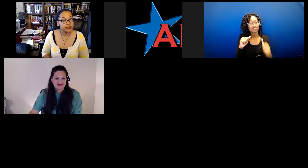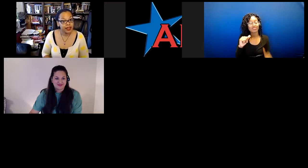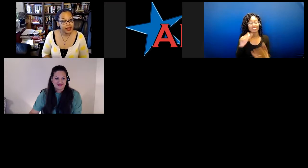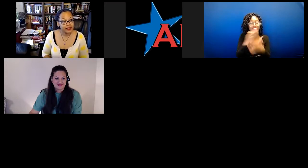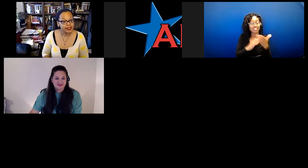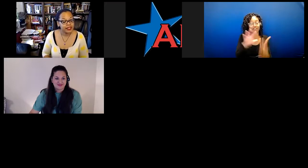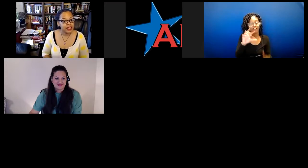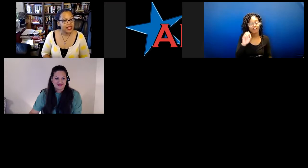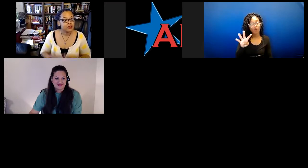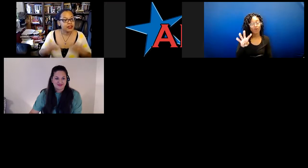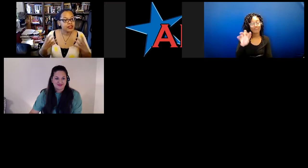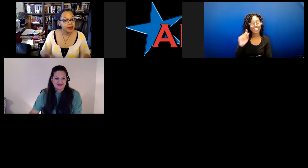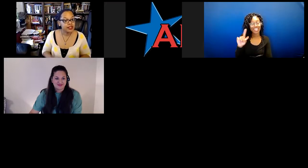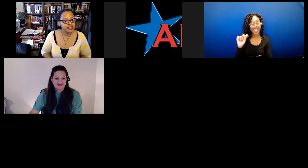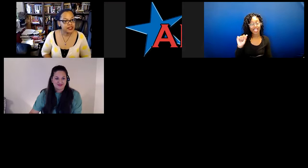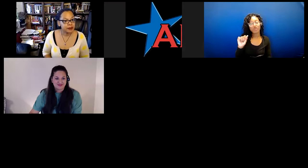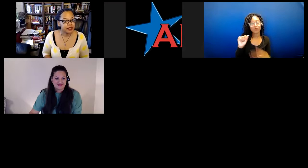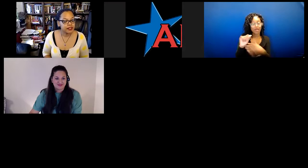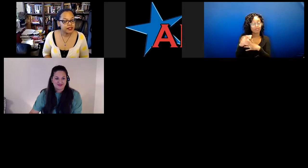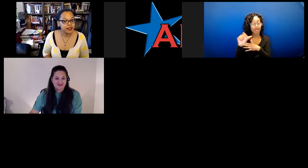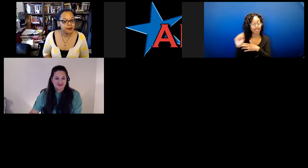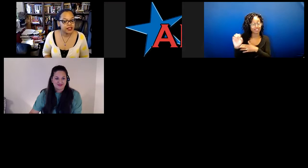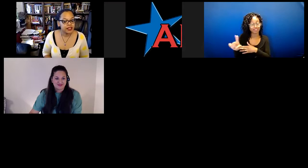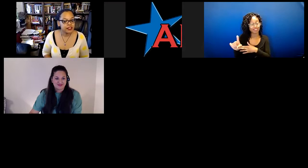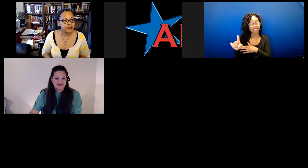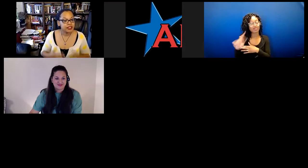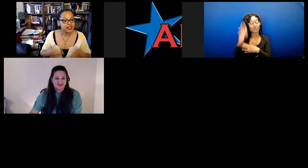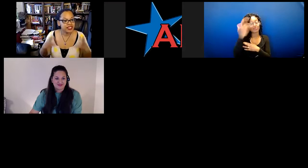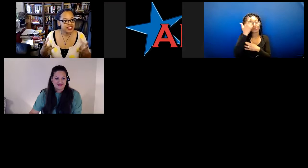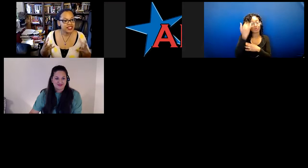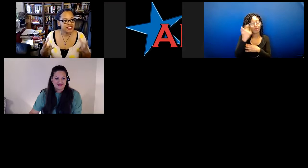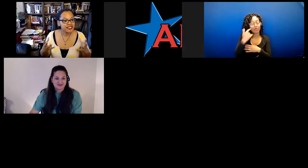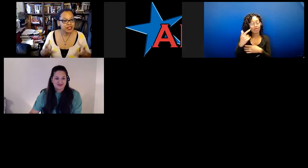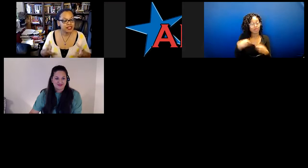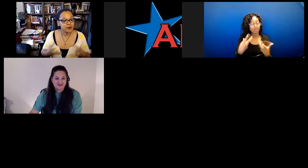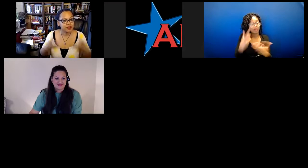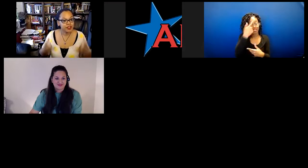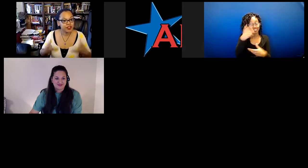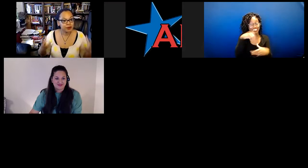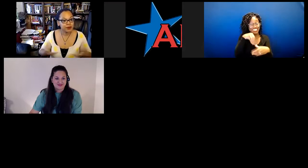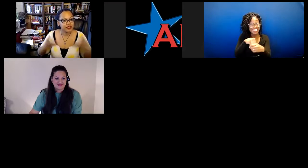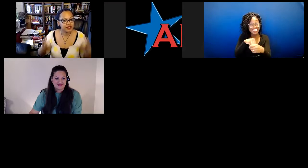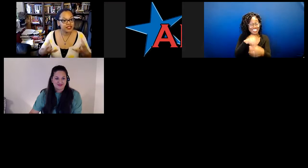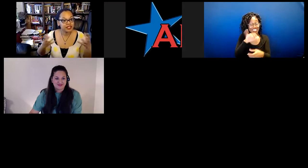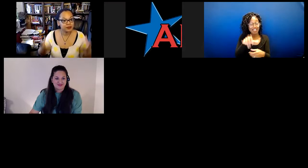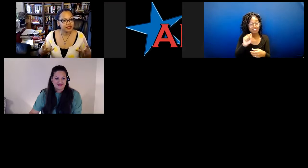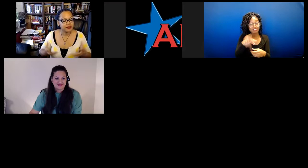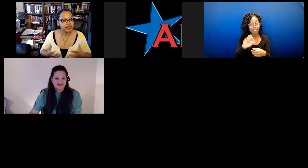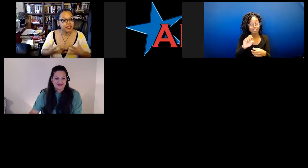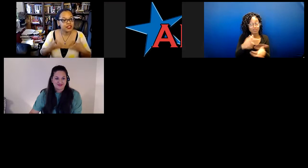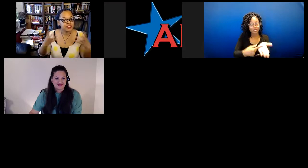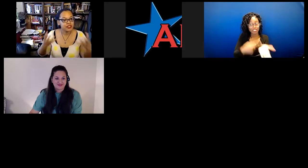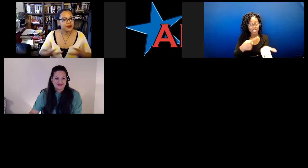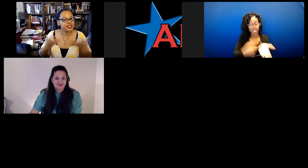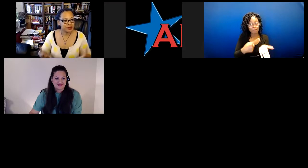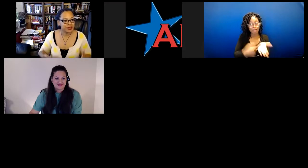was passed. And the reason I bring this up is because in that space, when we talk about racialized ableism,